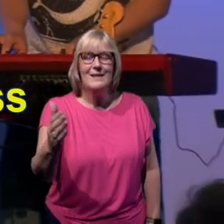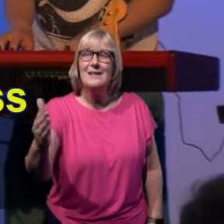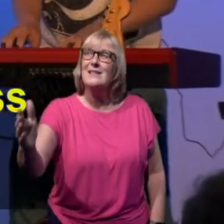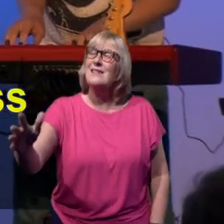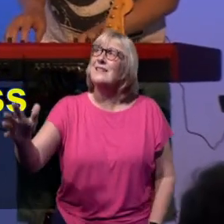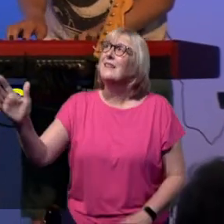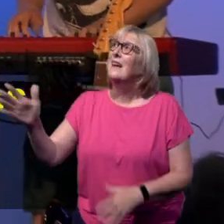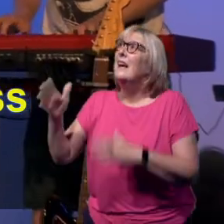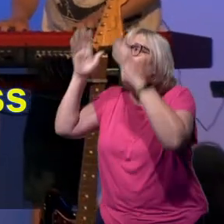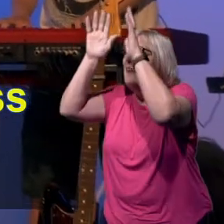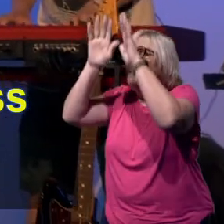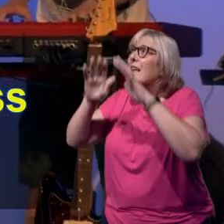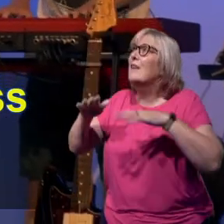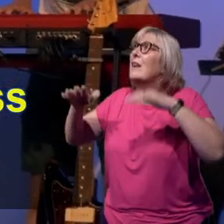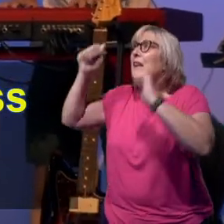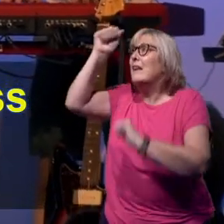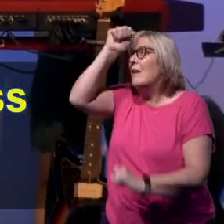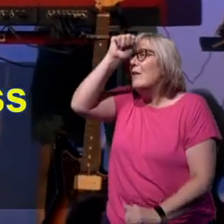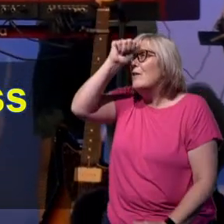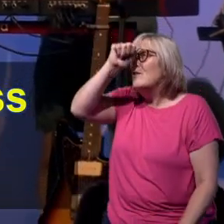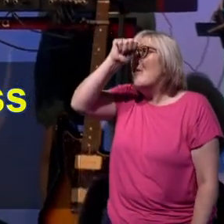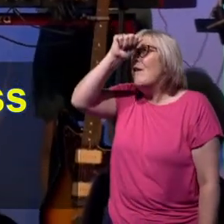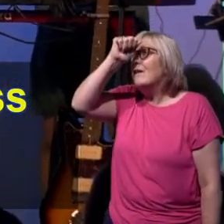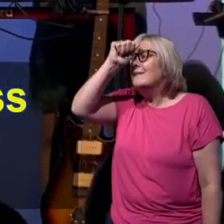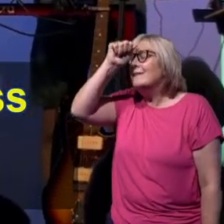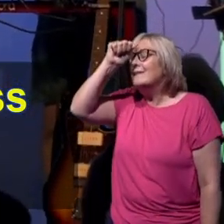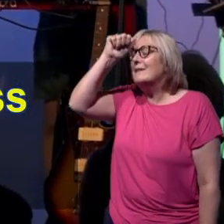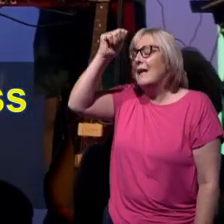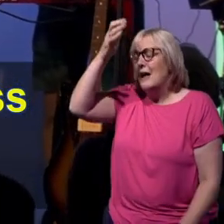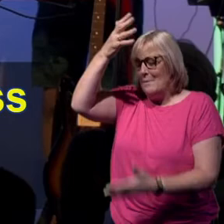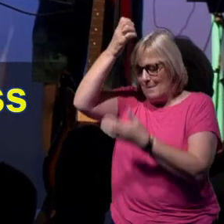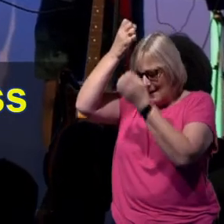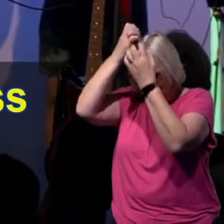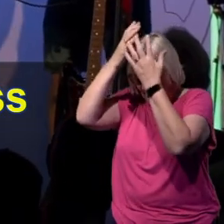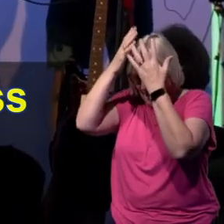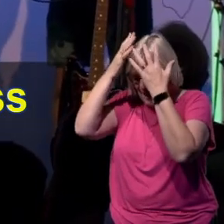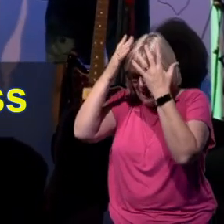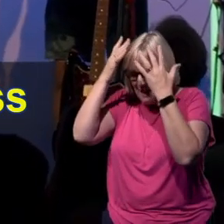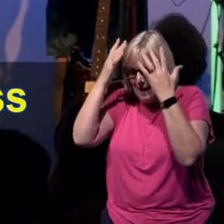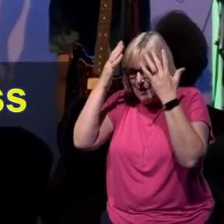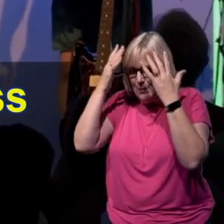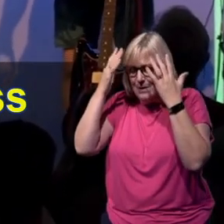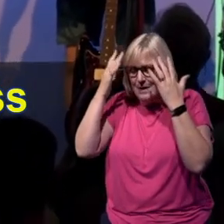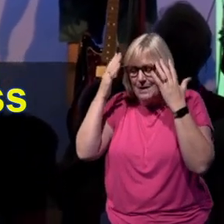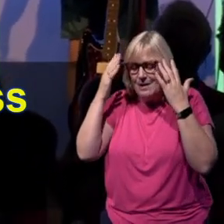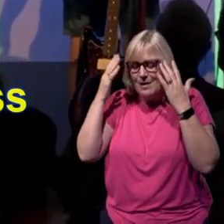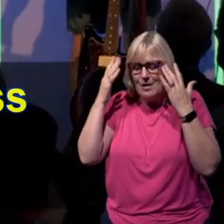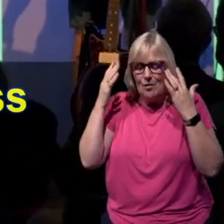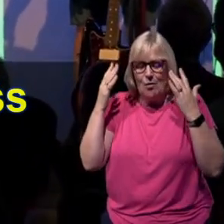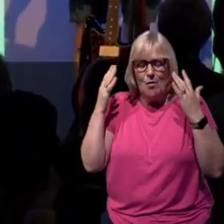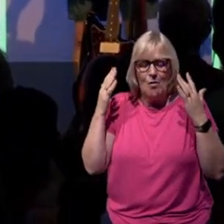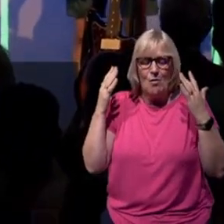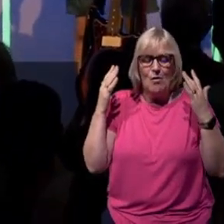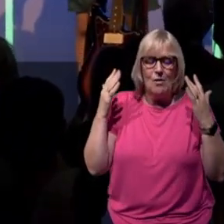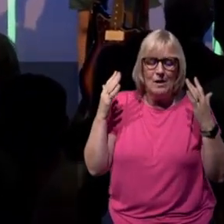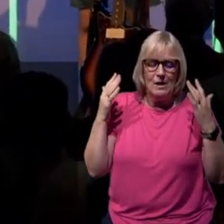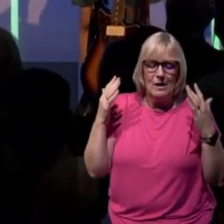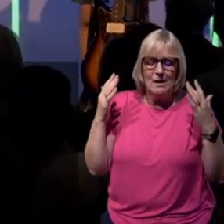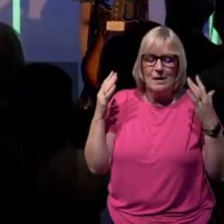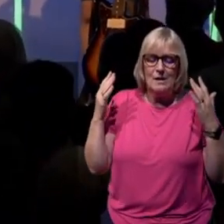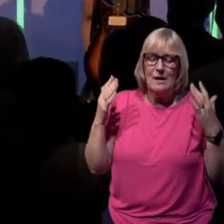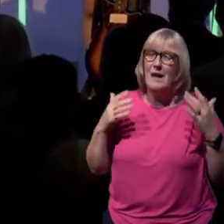righteousness, and he anoints my head with oil,